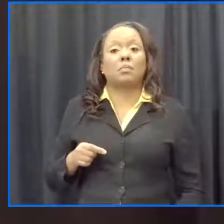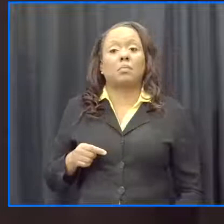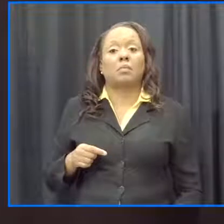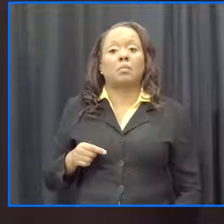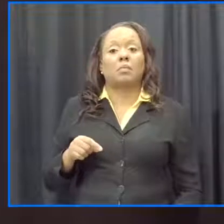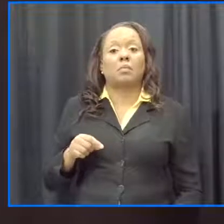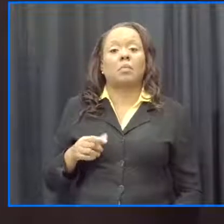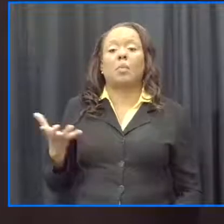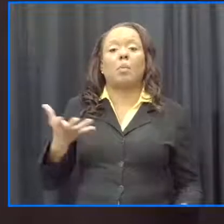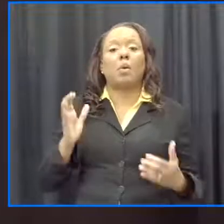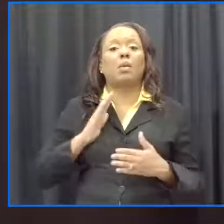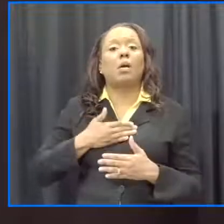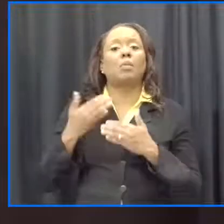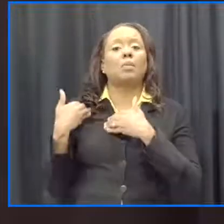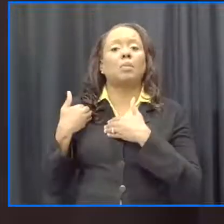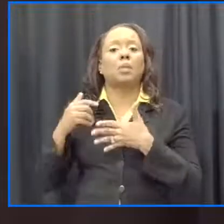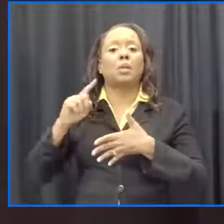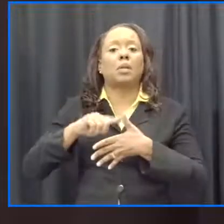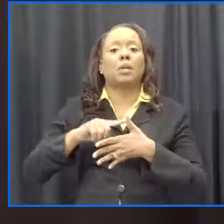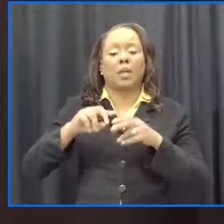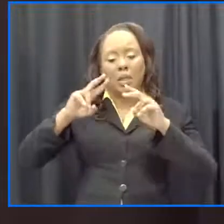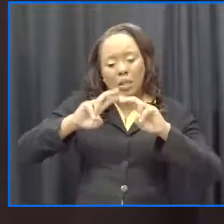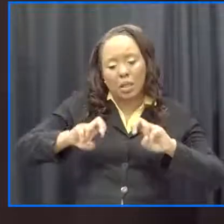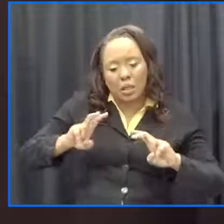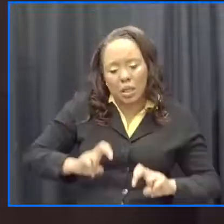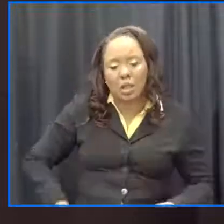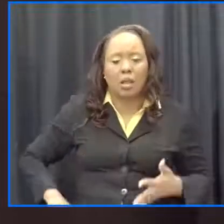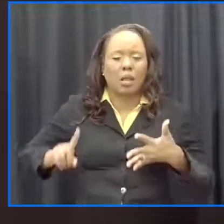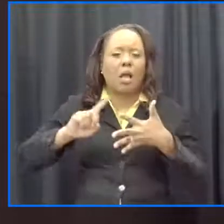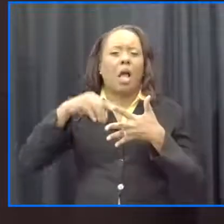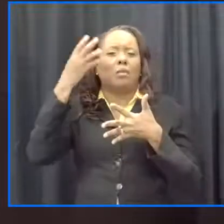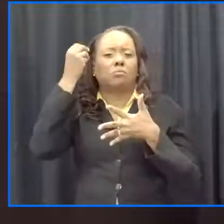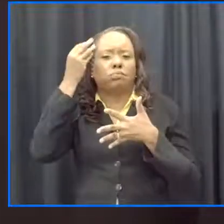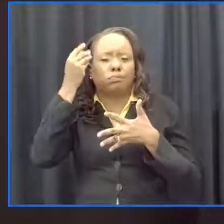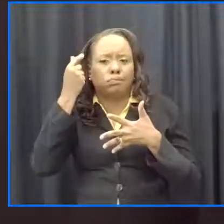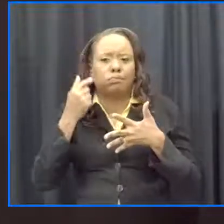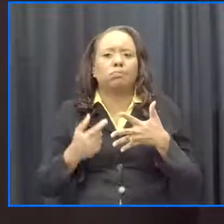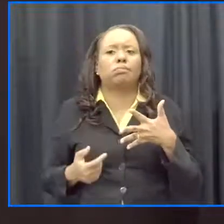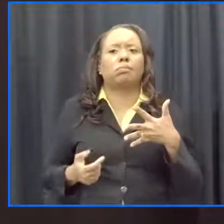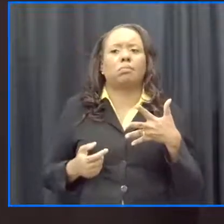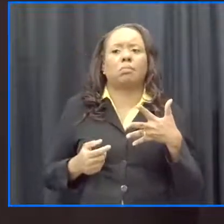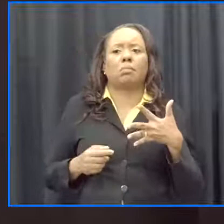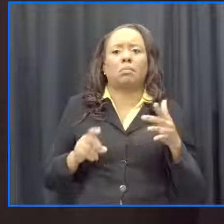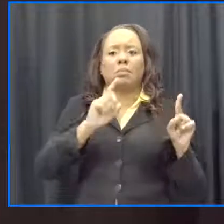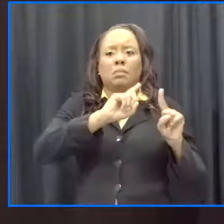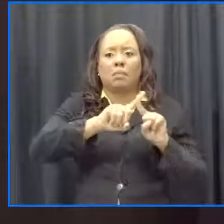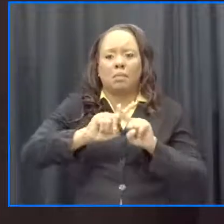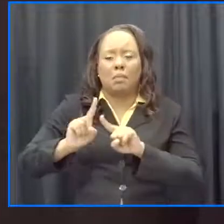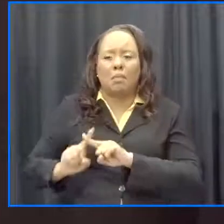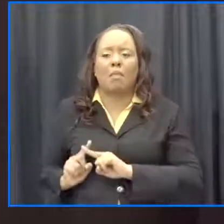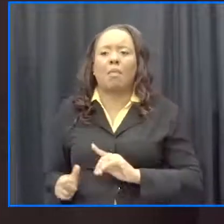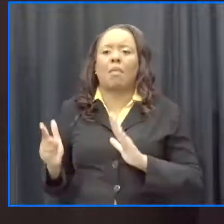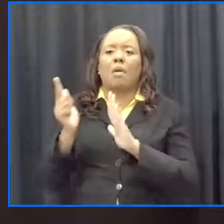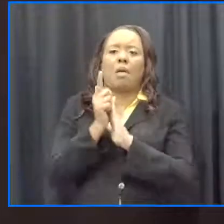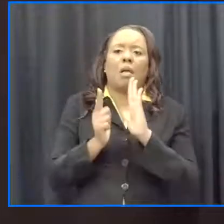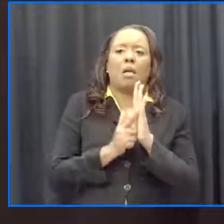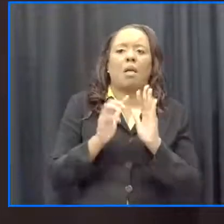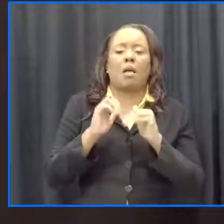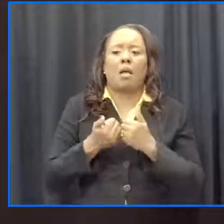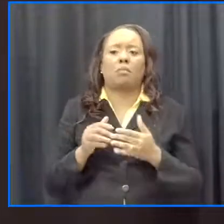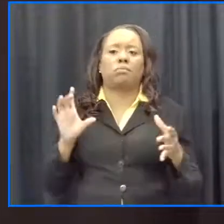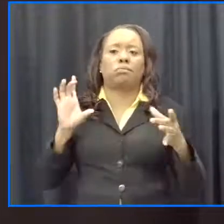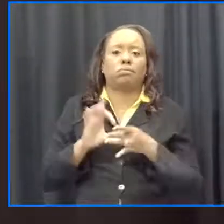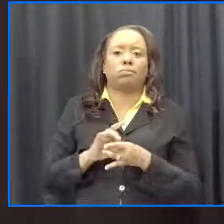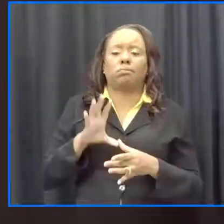1, examine, consider, and inquire into the Barbados Constitution on all other related laws